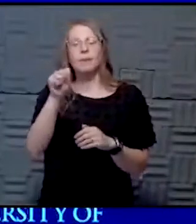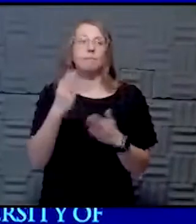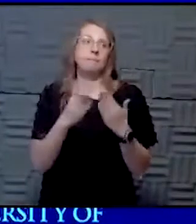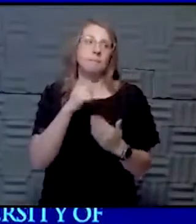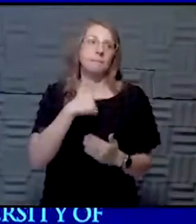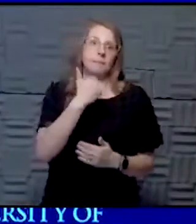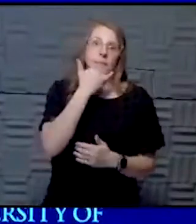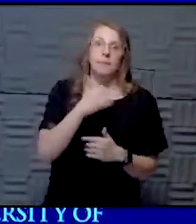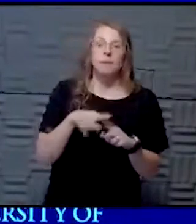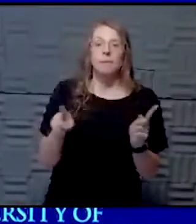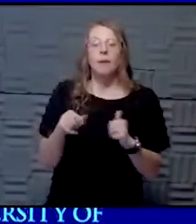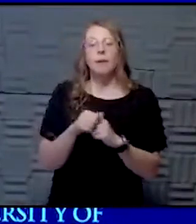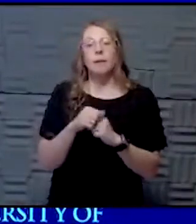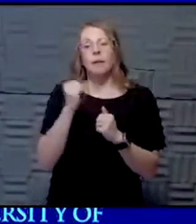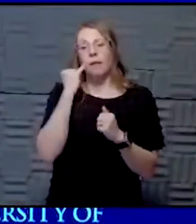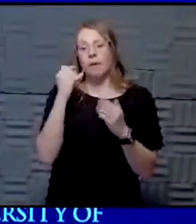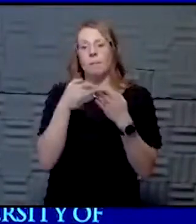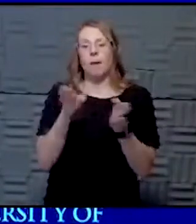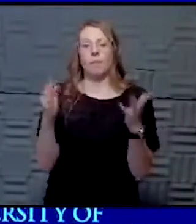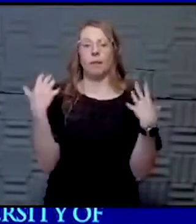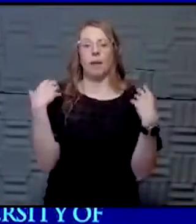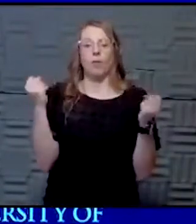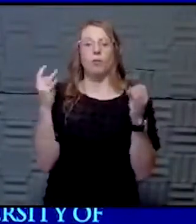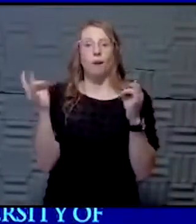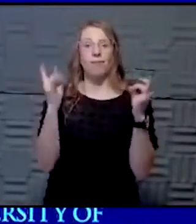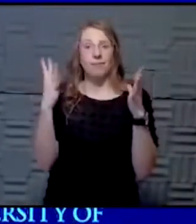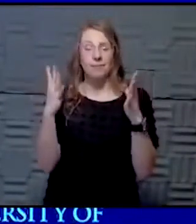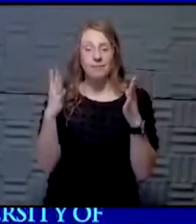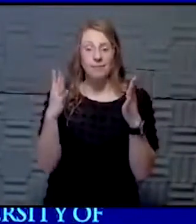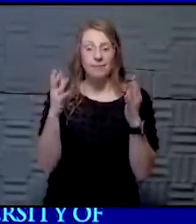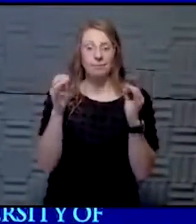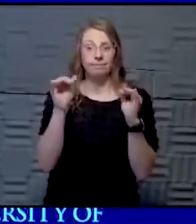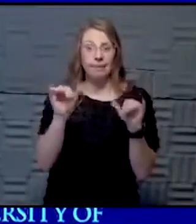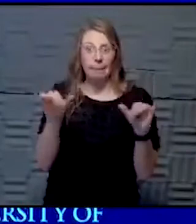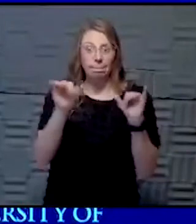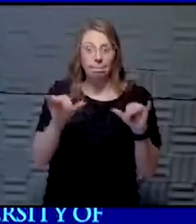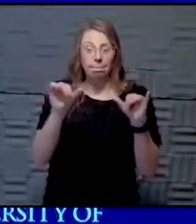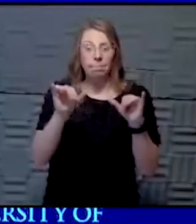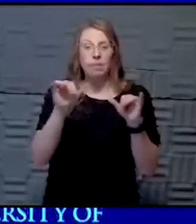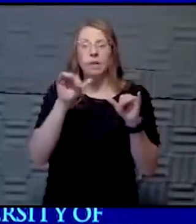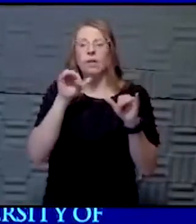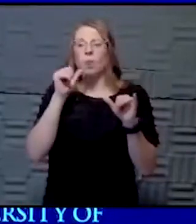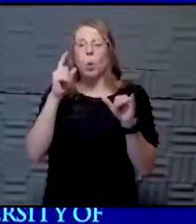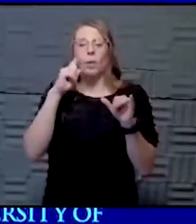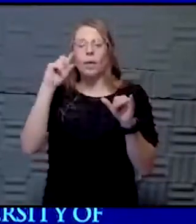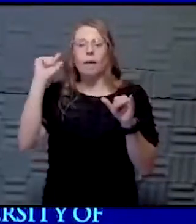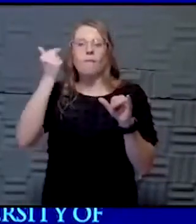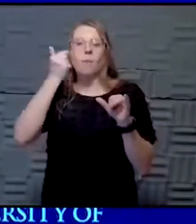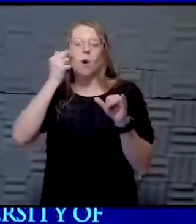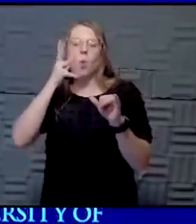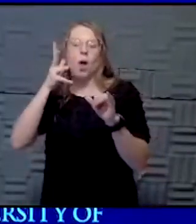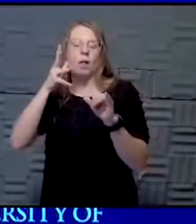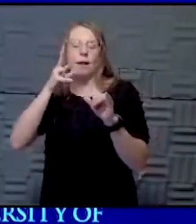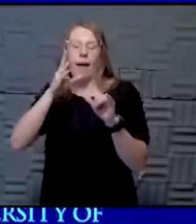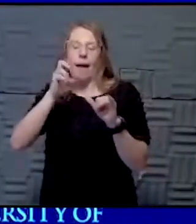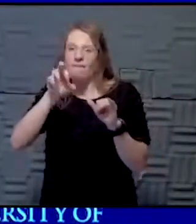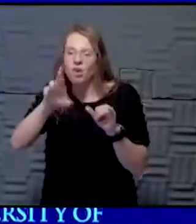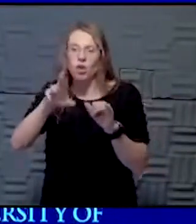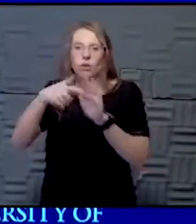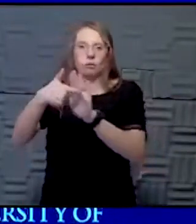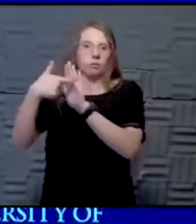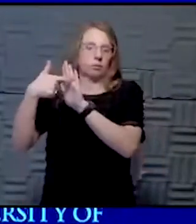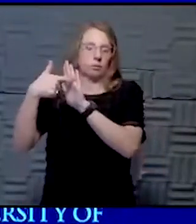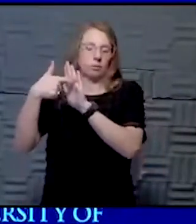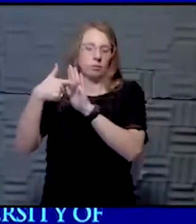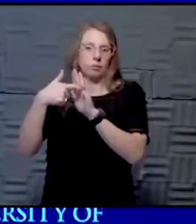wrong, but if the public health crisis stays where it is, I'm not sure we'll see the government ever mandating vaccine. I'm not sure that is the